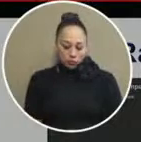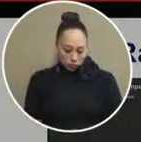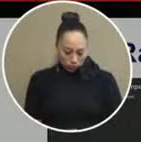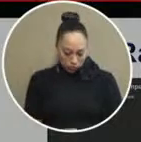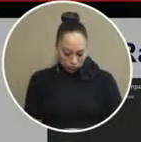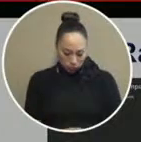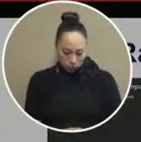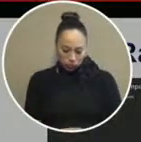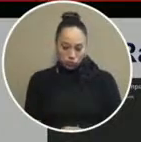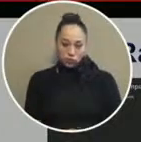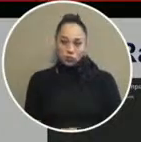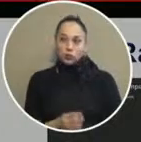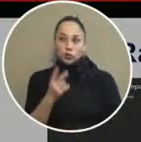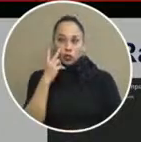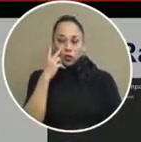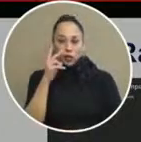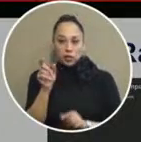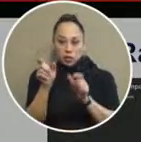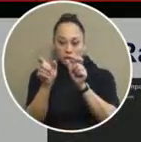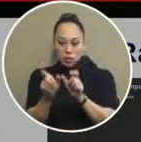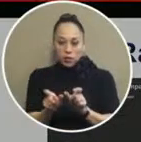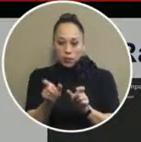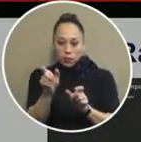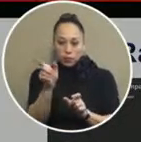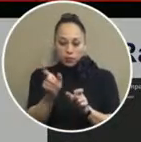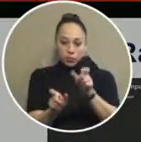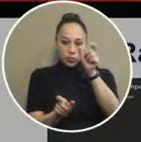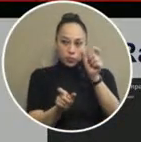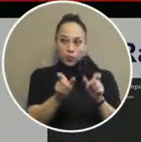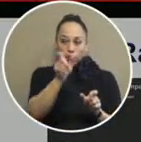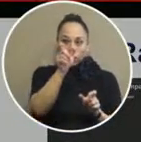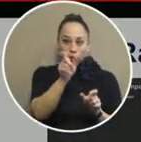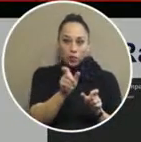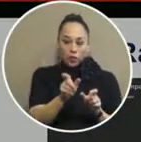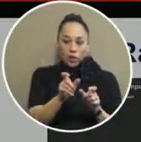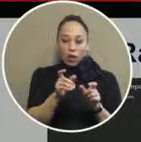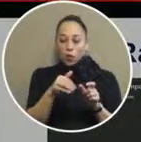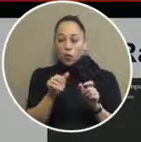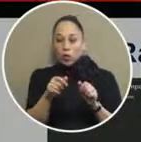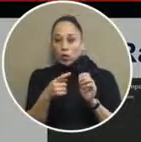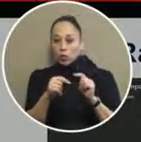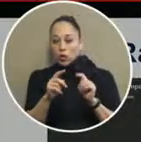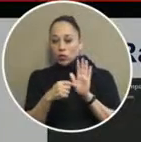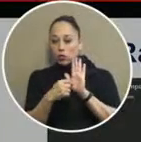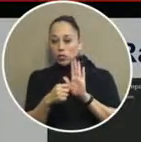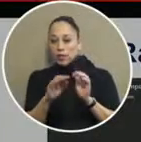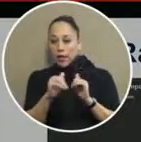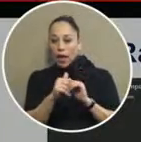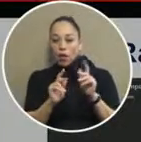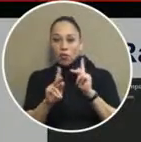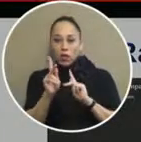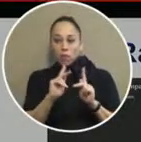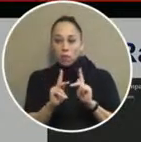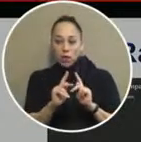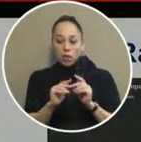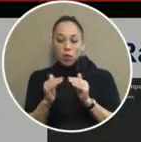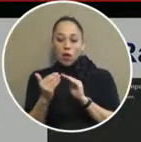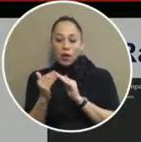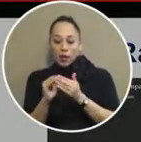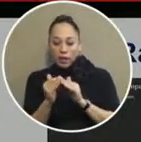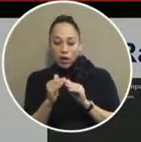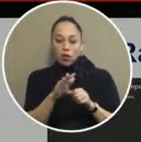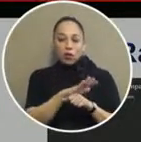With this graphic, we're trying to depict how the population and demographics of our county and